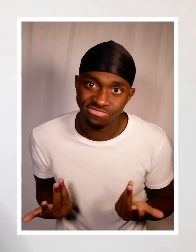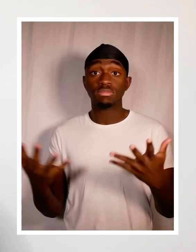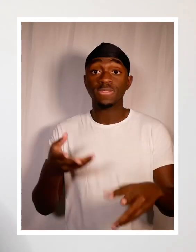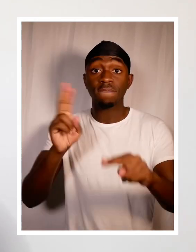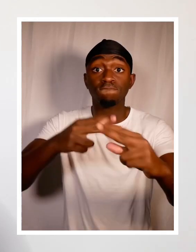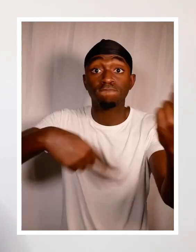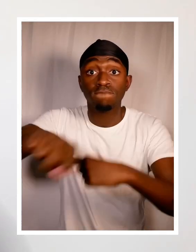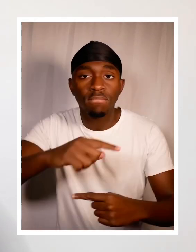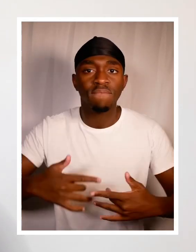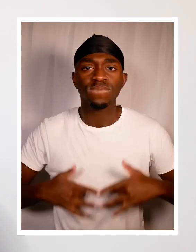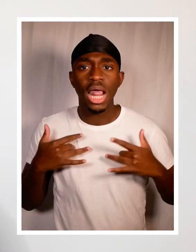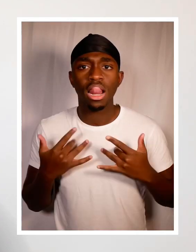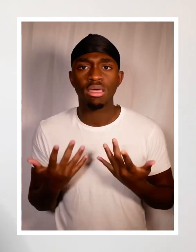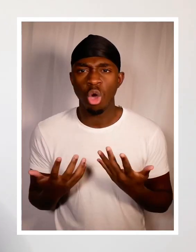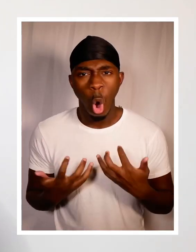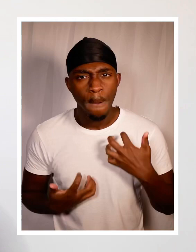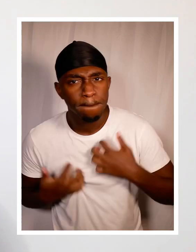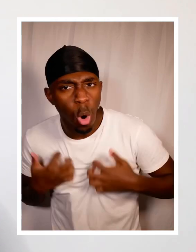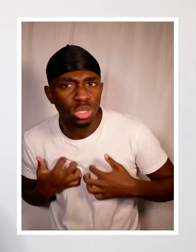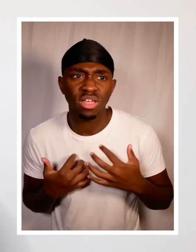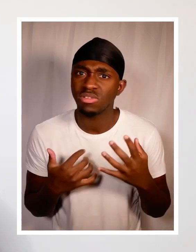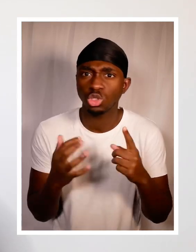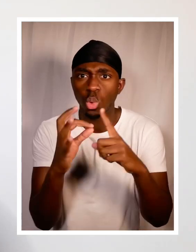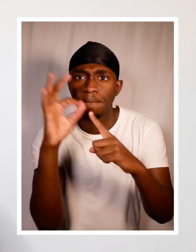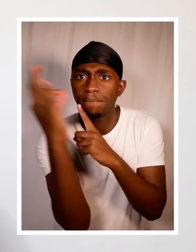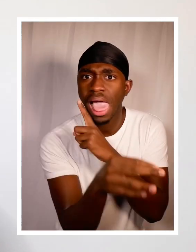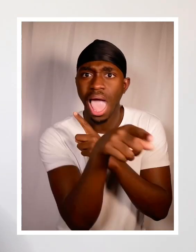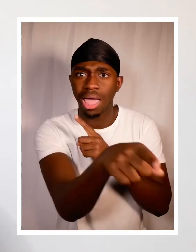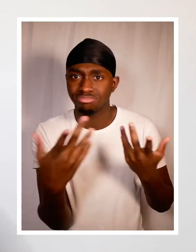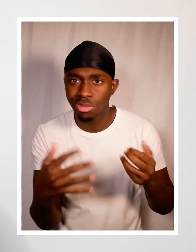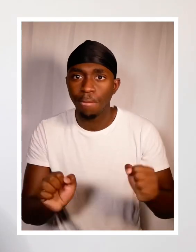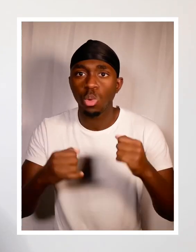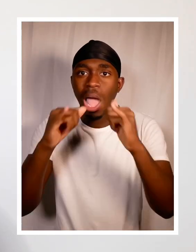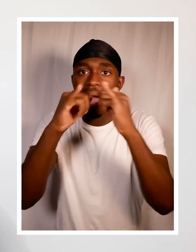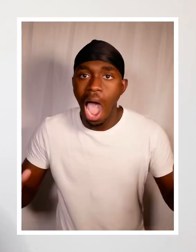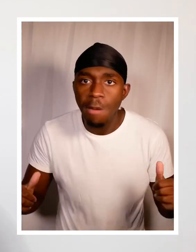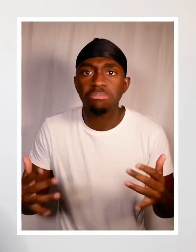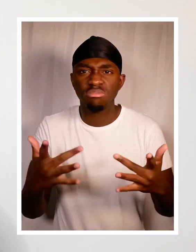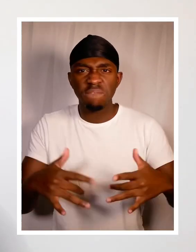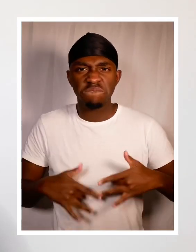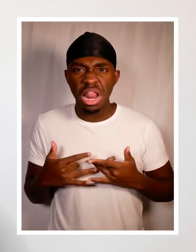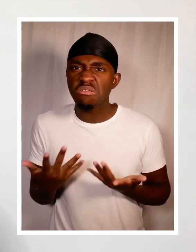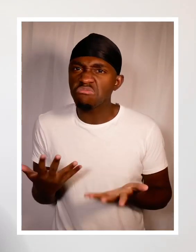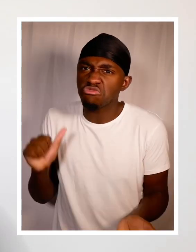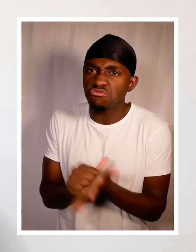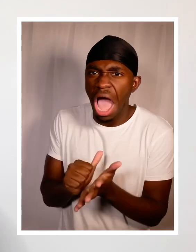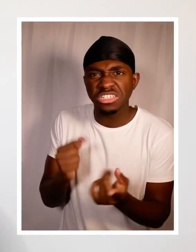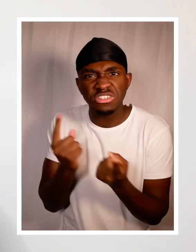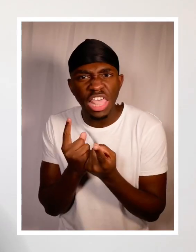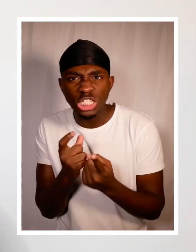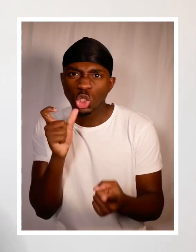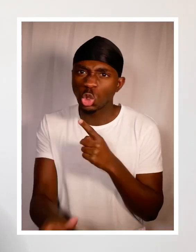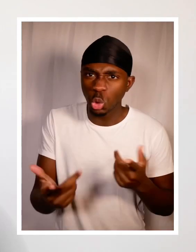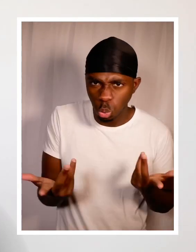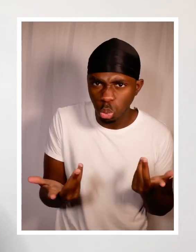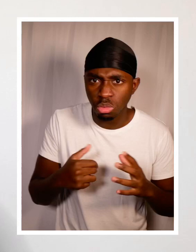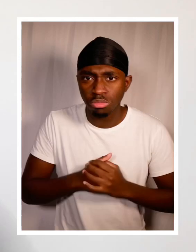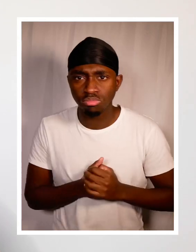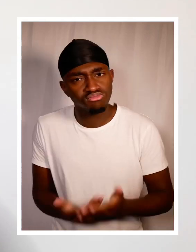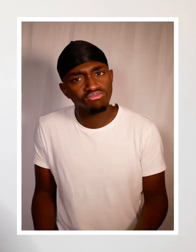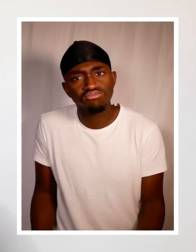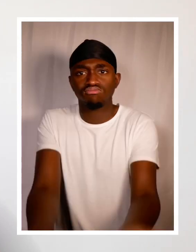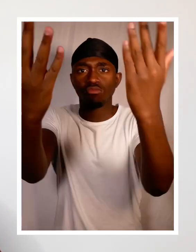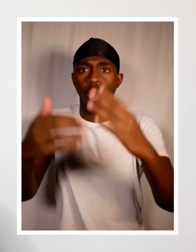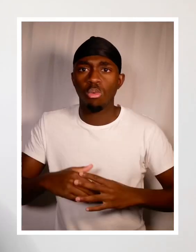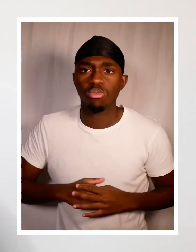you know that was for my personal situation i just happened to be really lucky and the timing